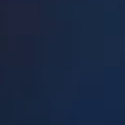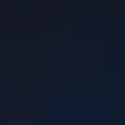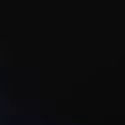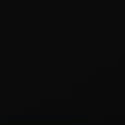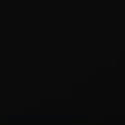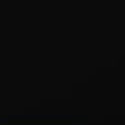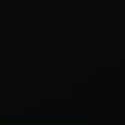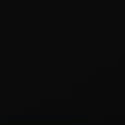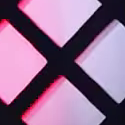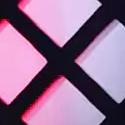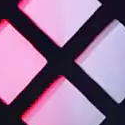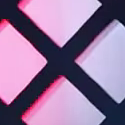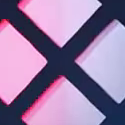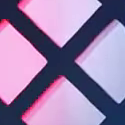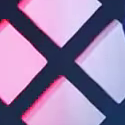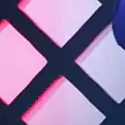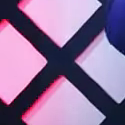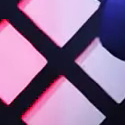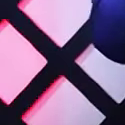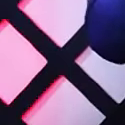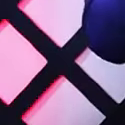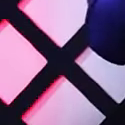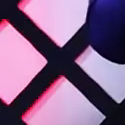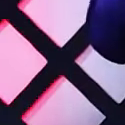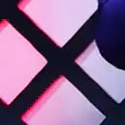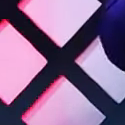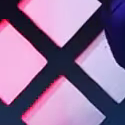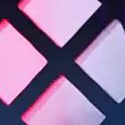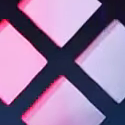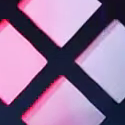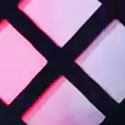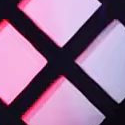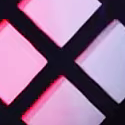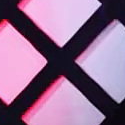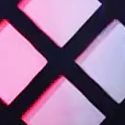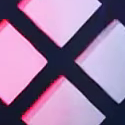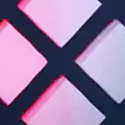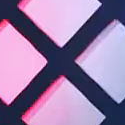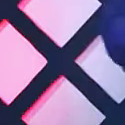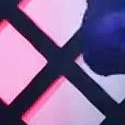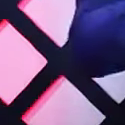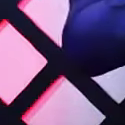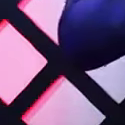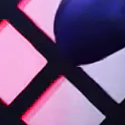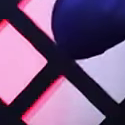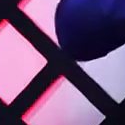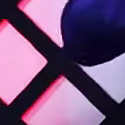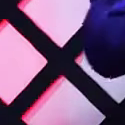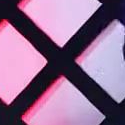Create in me a clean heart. And renew a steadfast spirit.